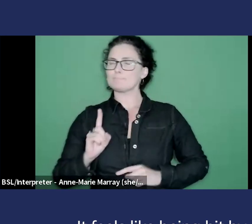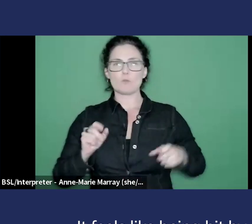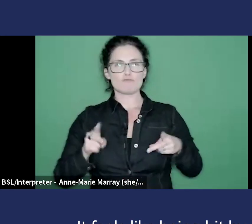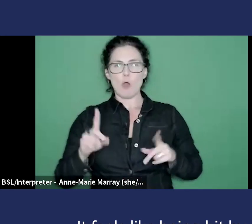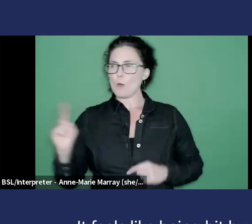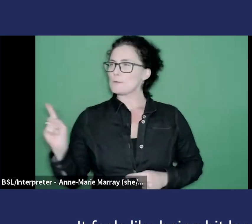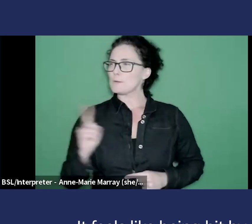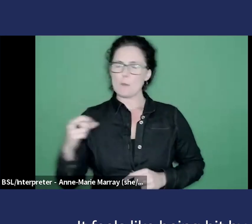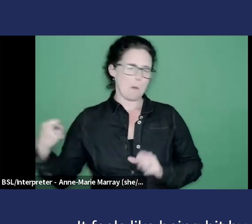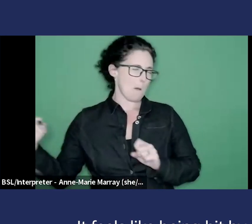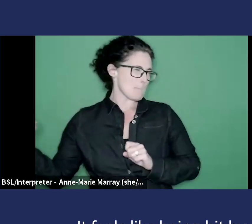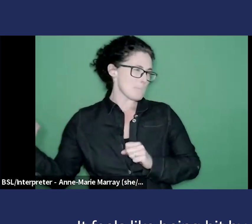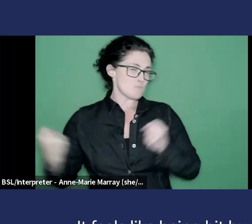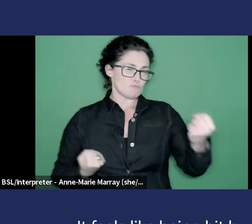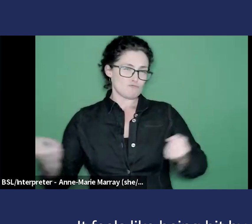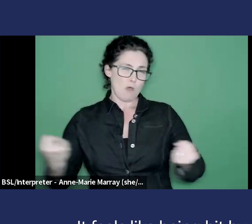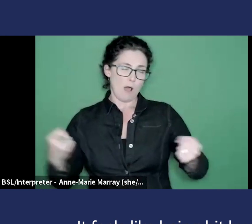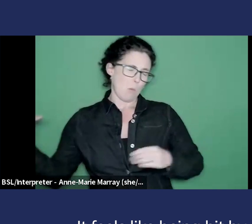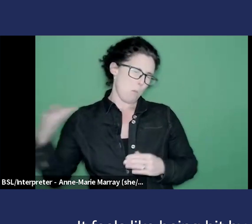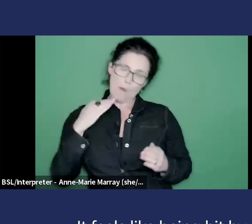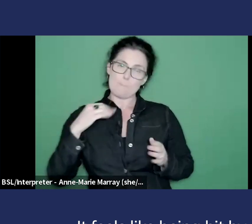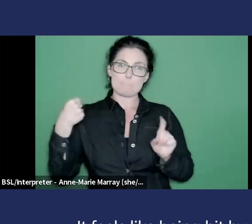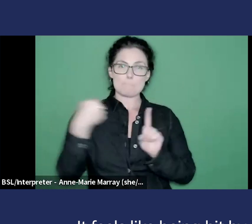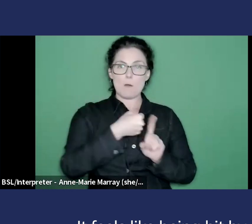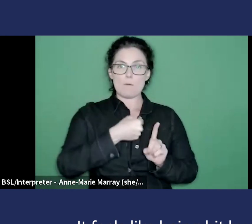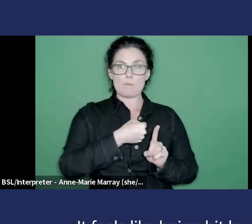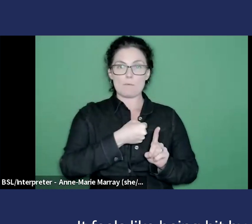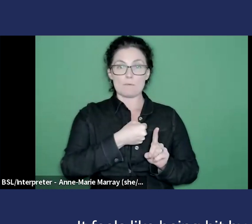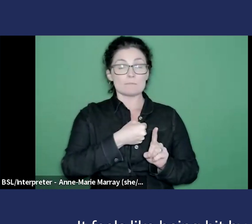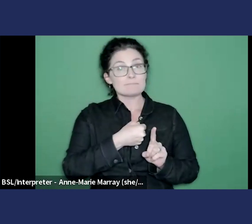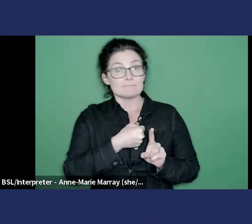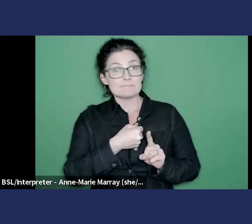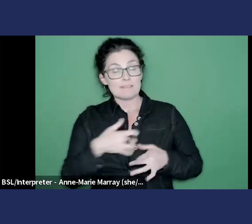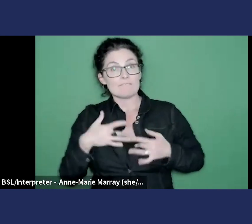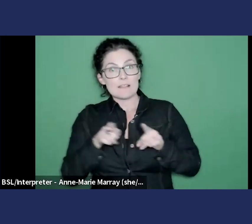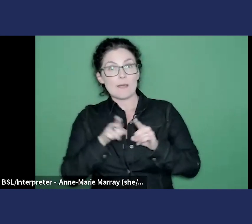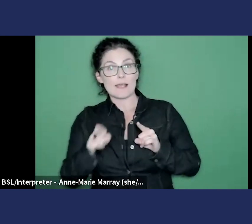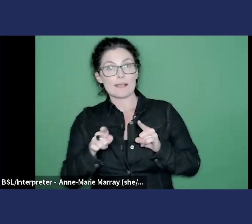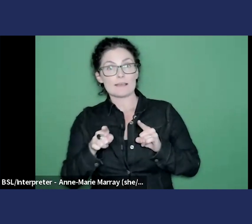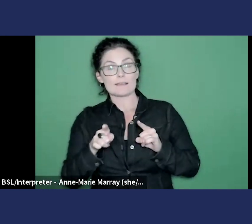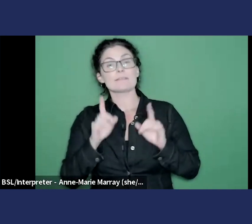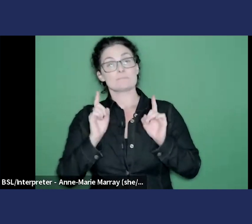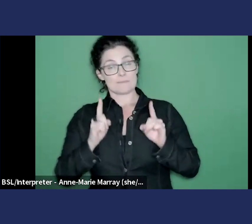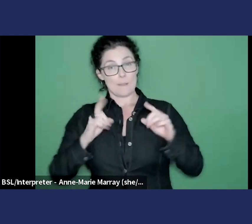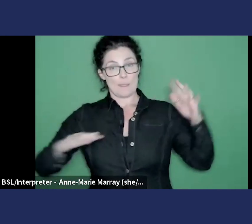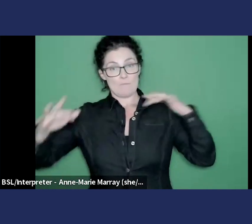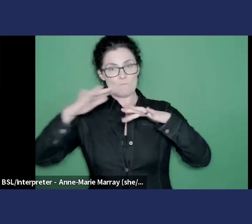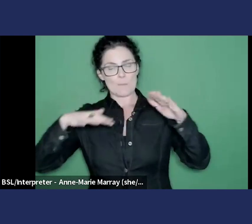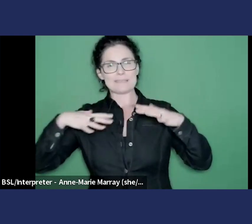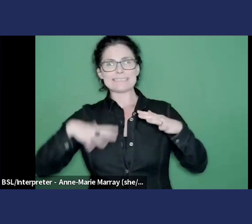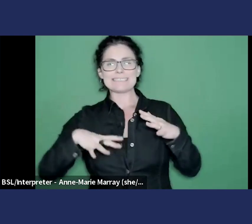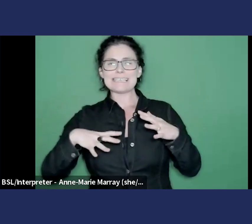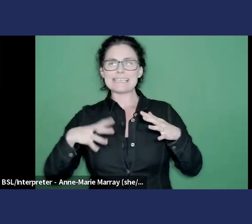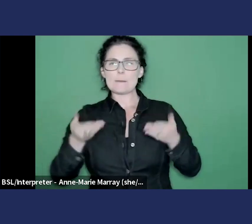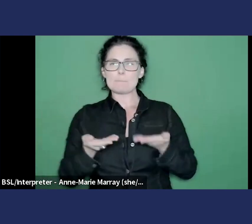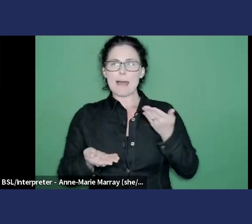whatever that may entail, the environment is so vitally important to help also maintain a balanced nervous